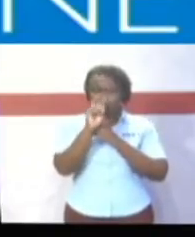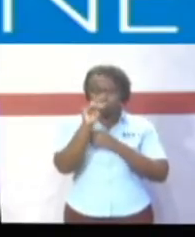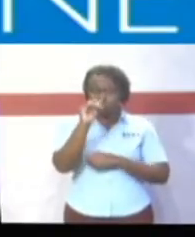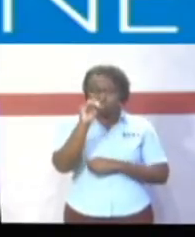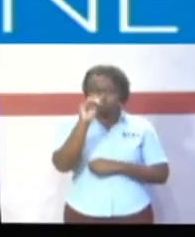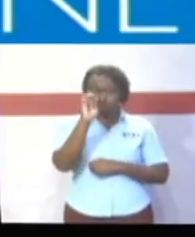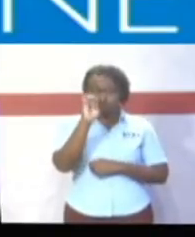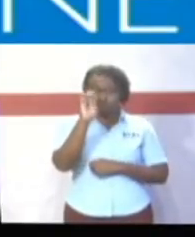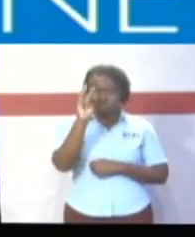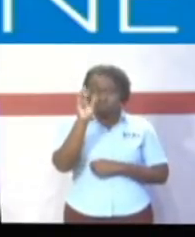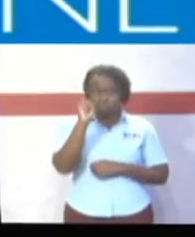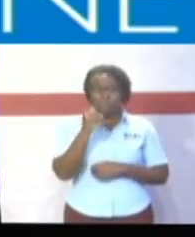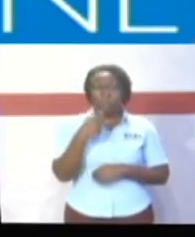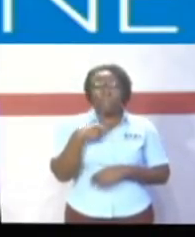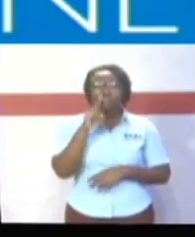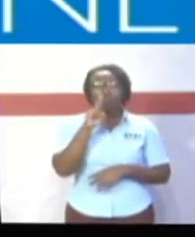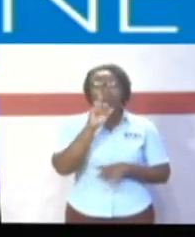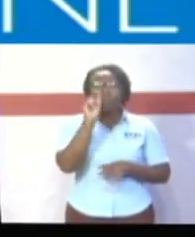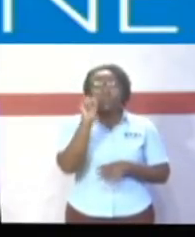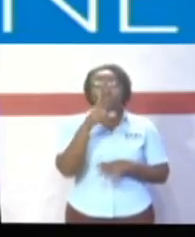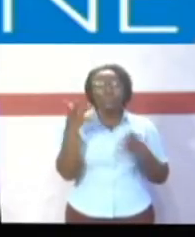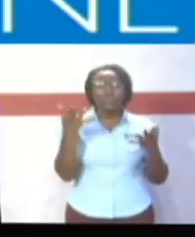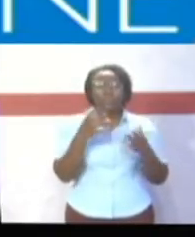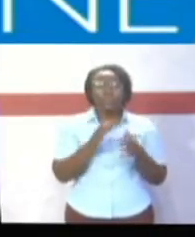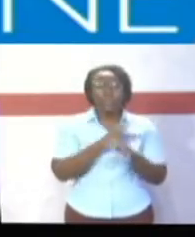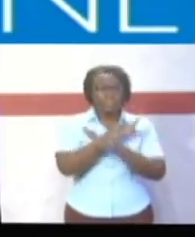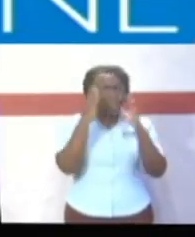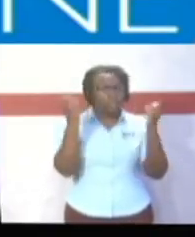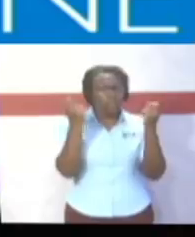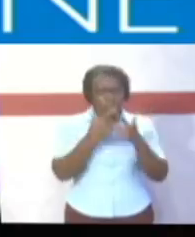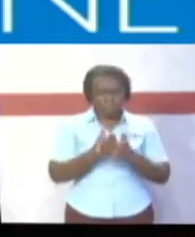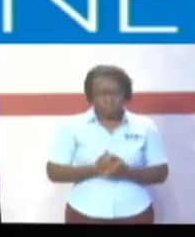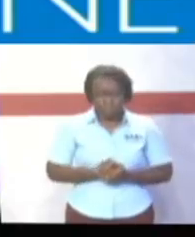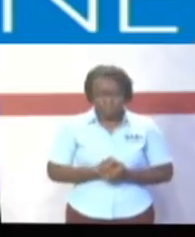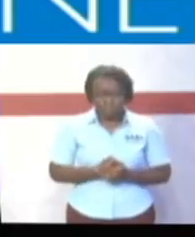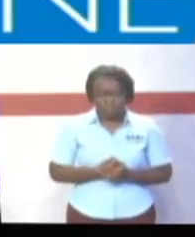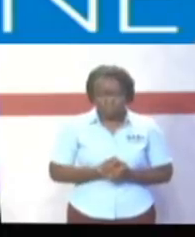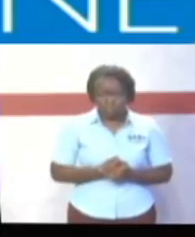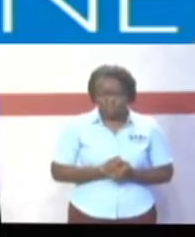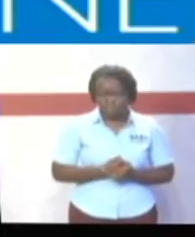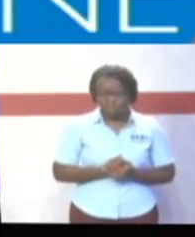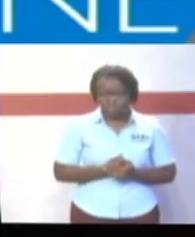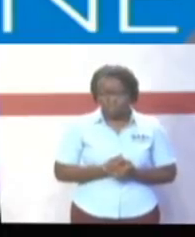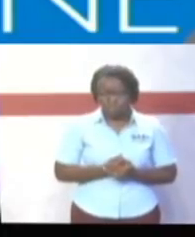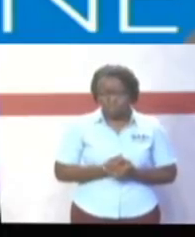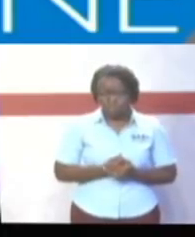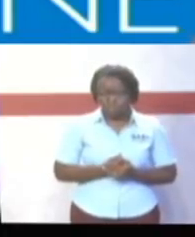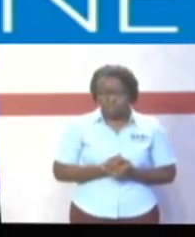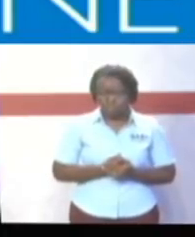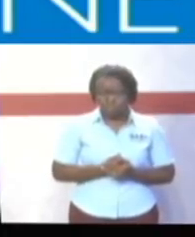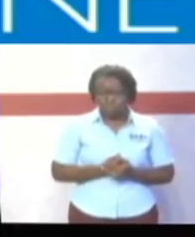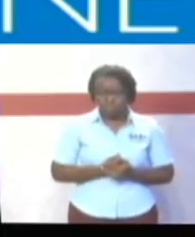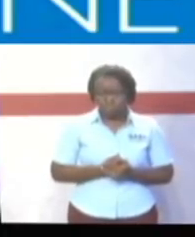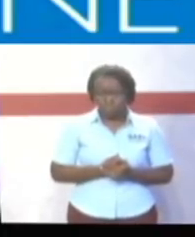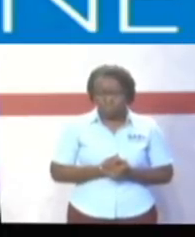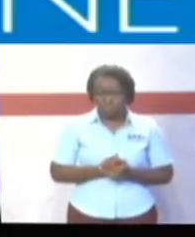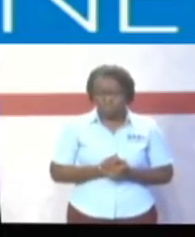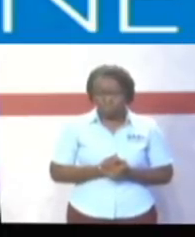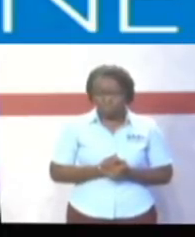2 questions are for the Minister of Health. Good morning, everyone. Minister, we have had